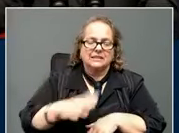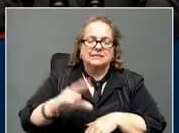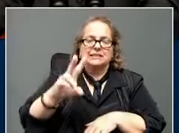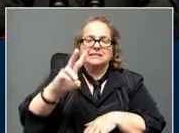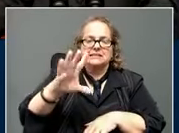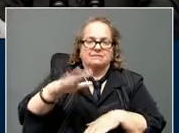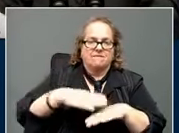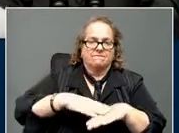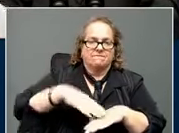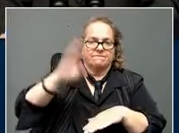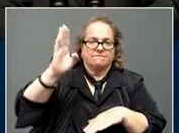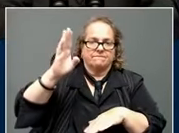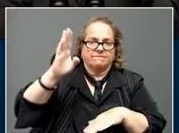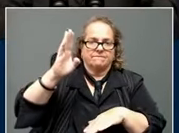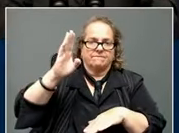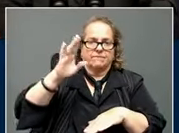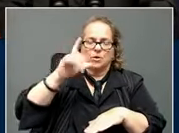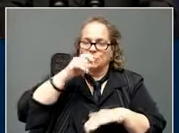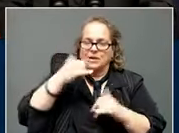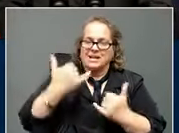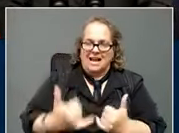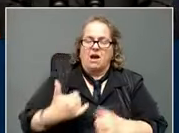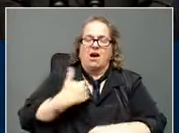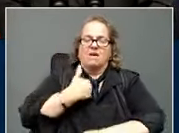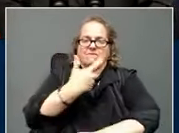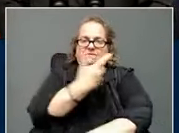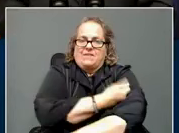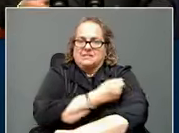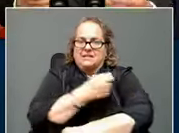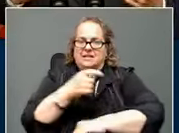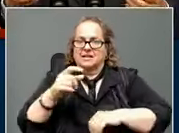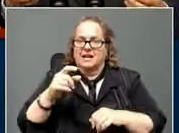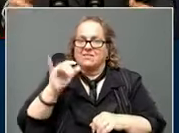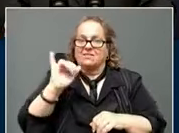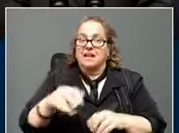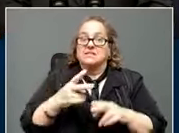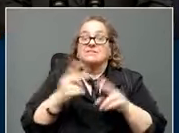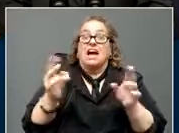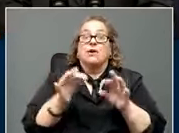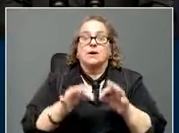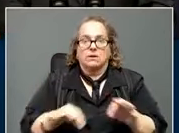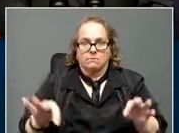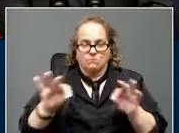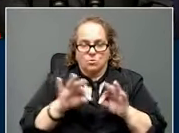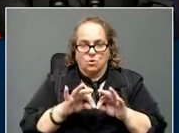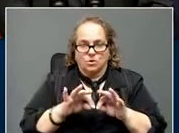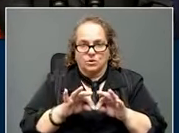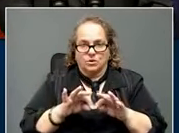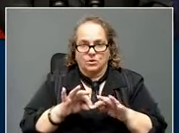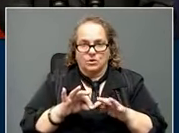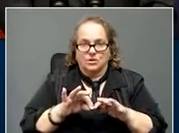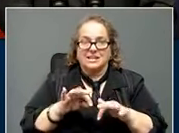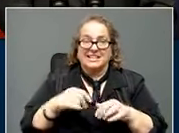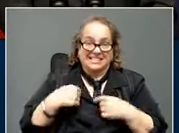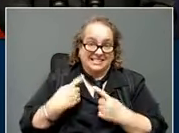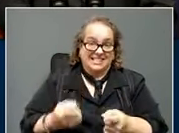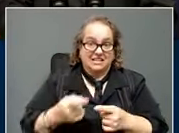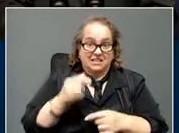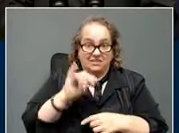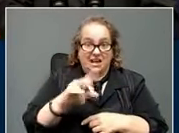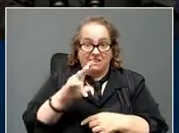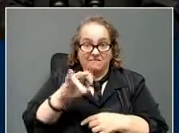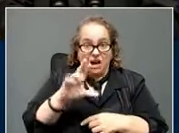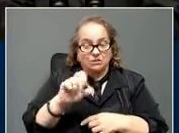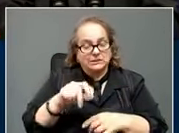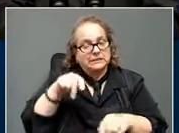now vaccinated. That is incredibly important given how this virus killed so